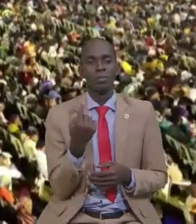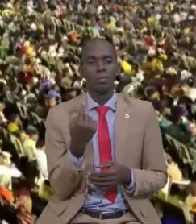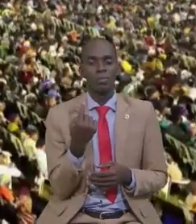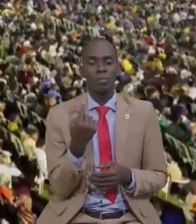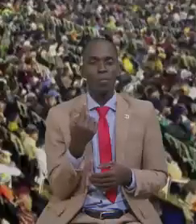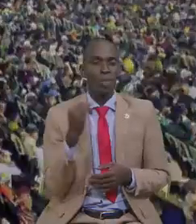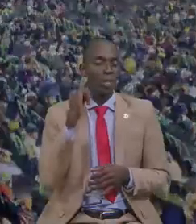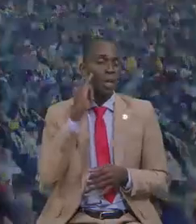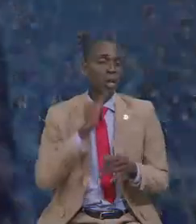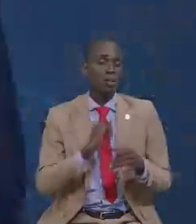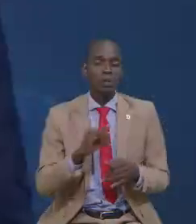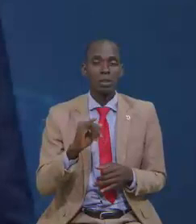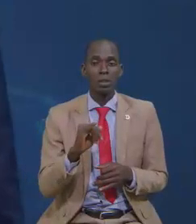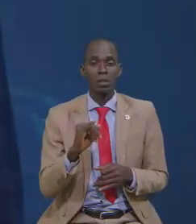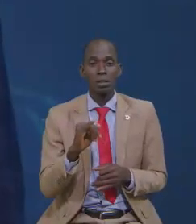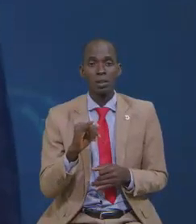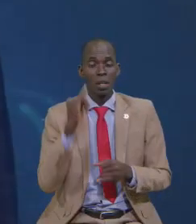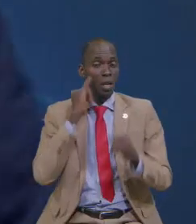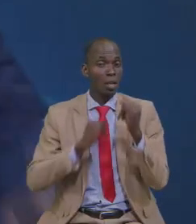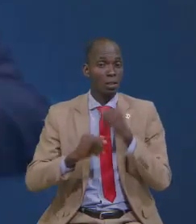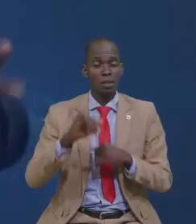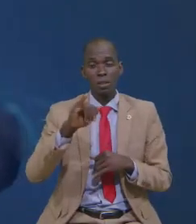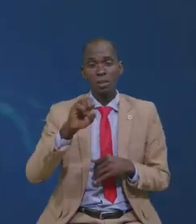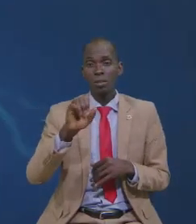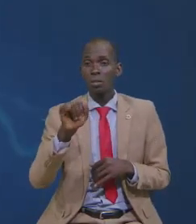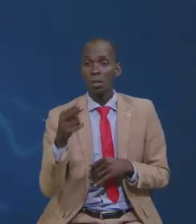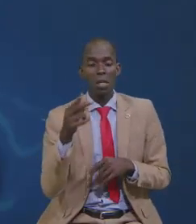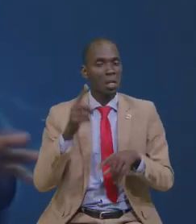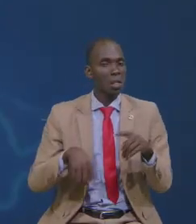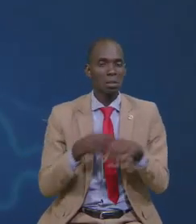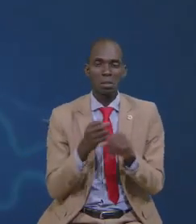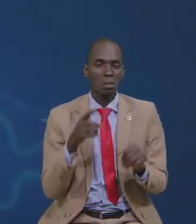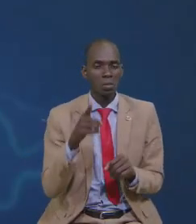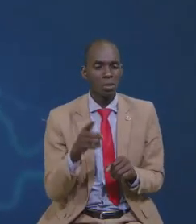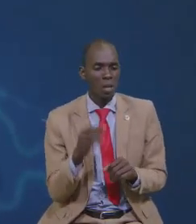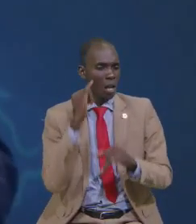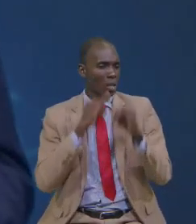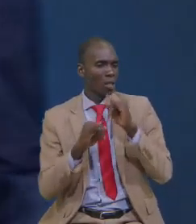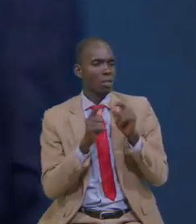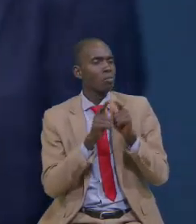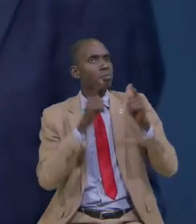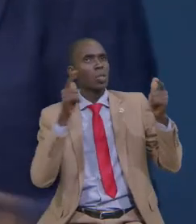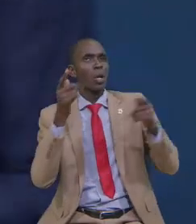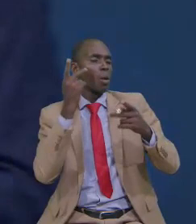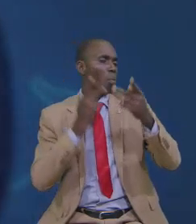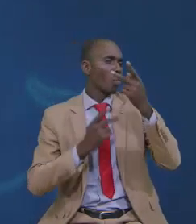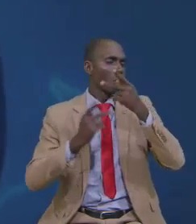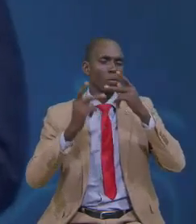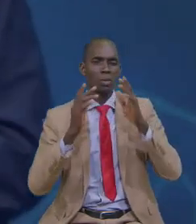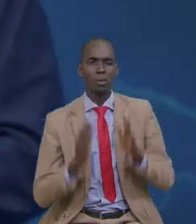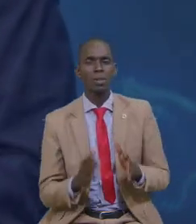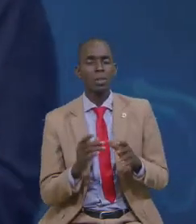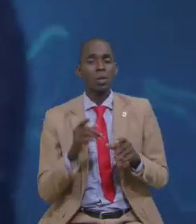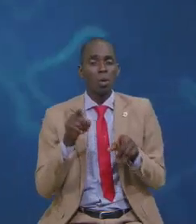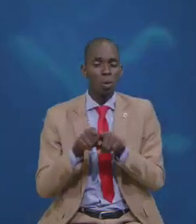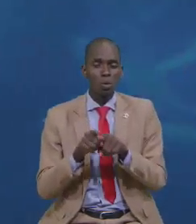Isaiah cannot save you. A great prophet, a good prophet. He even prophesied about